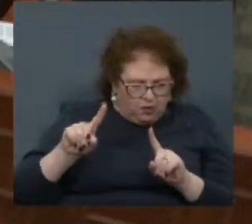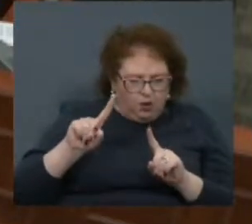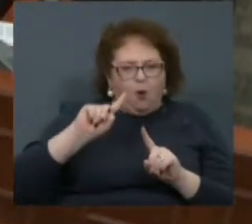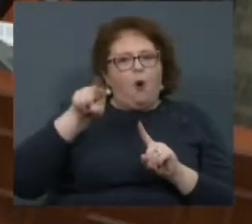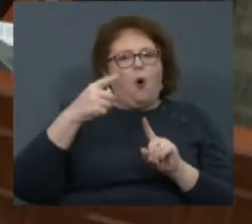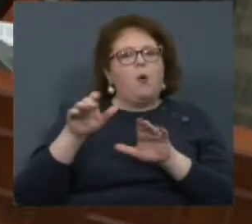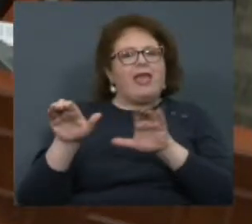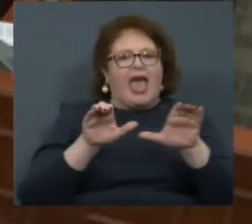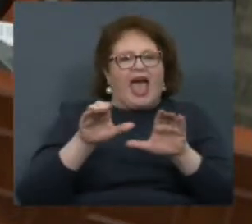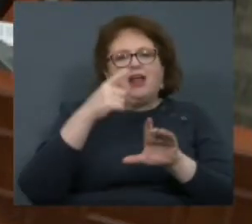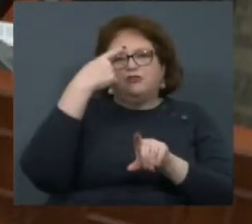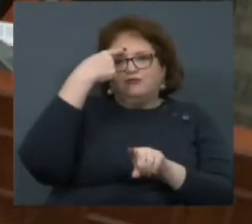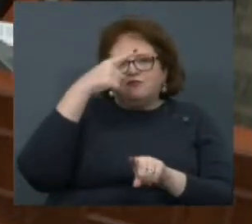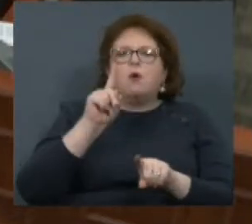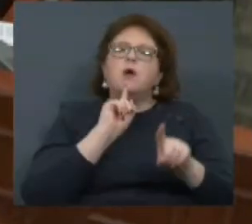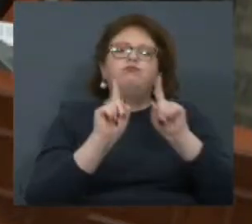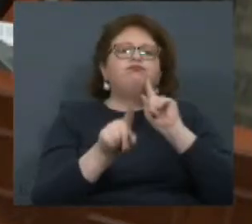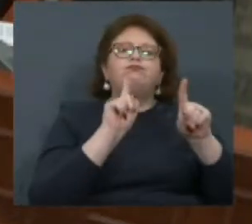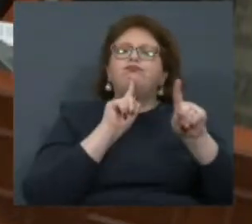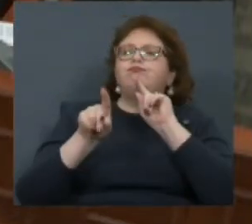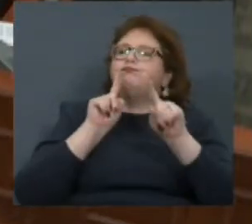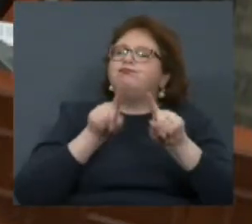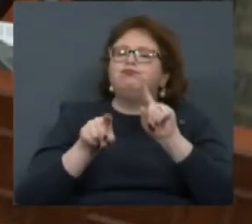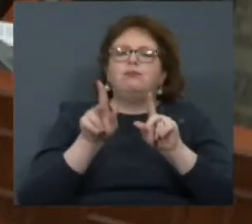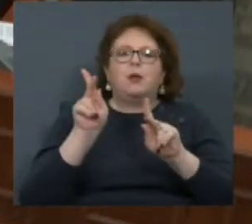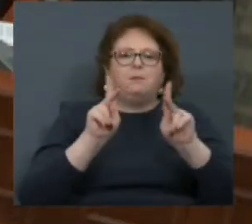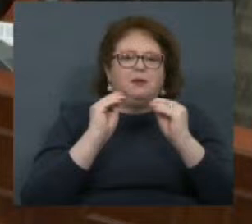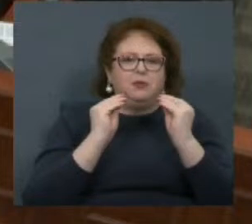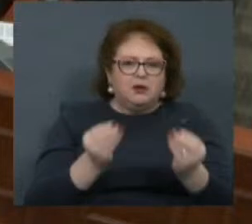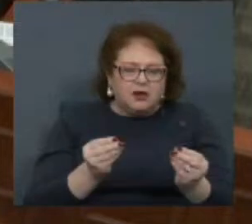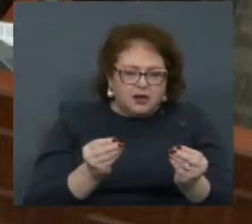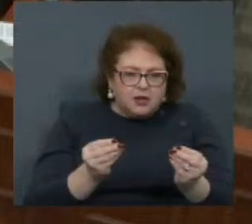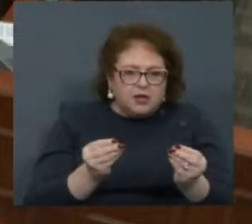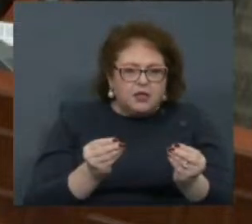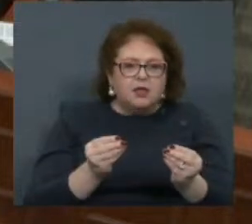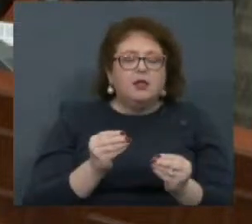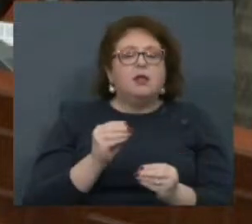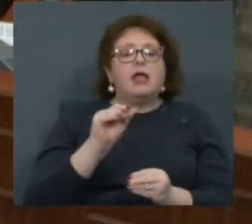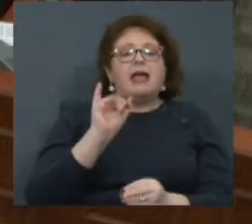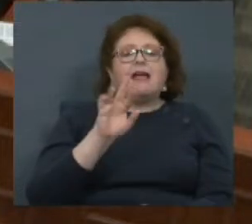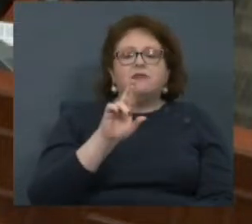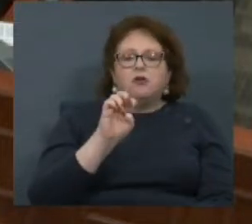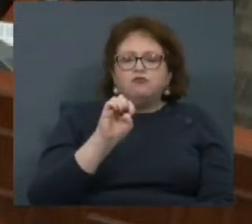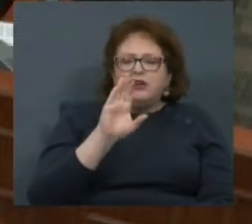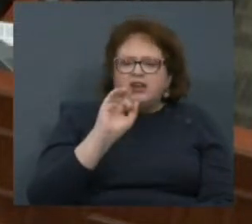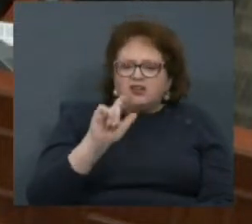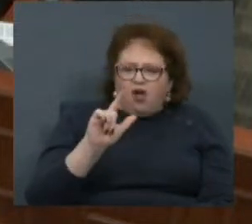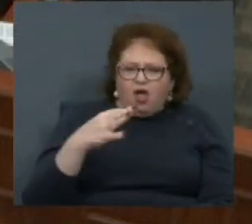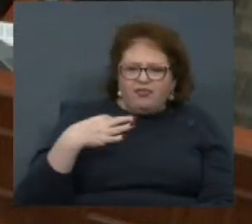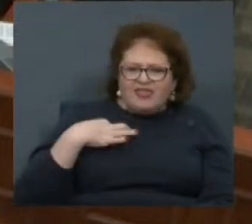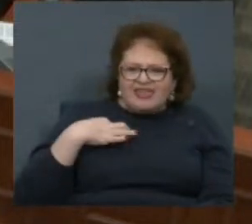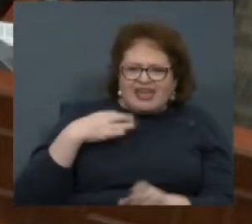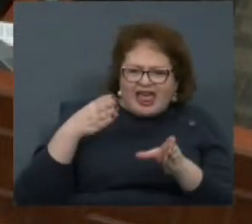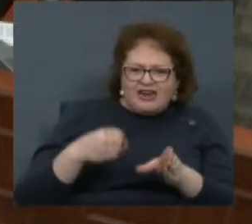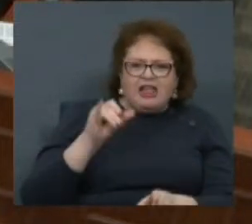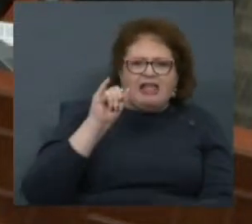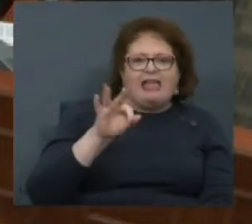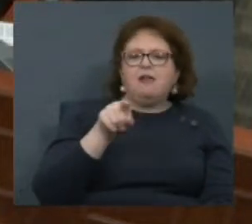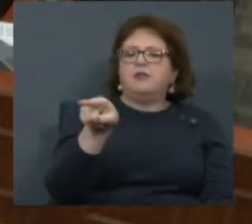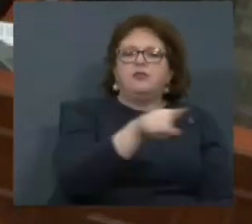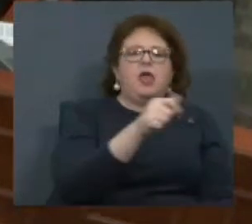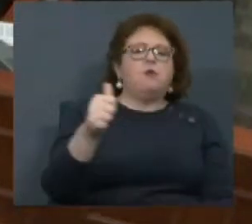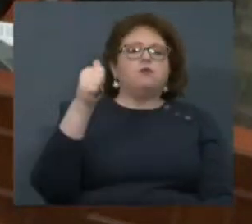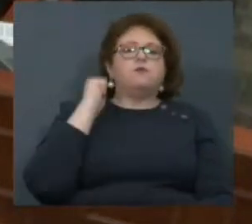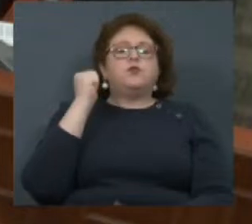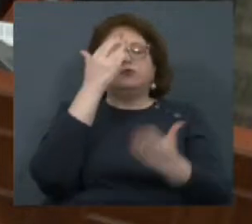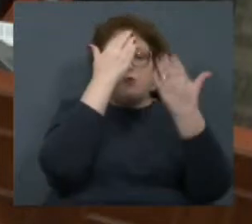them. And mandatory recallable candidates, when they don't only act on what they've been told to, they get